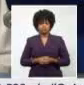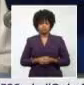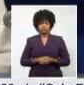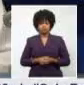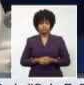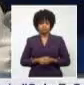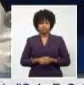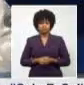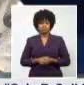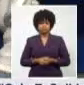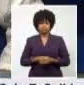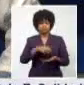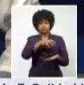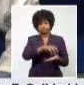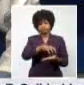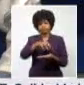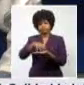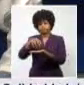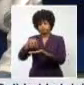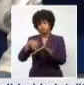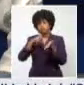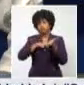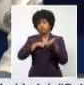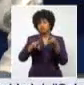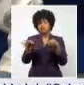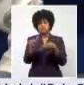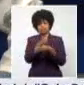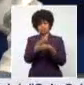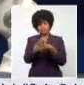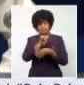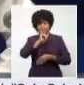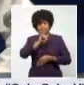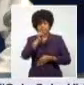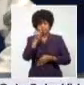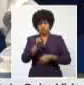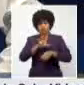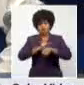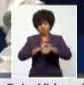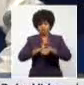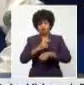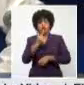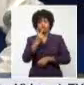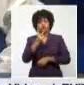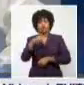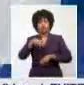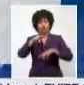2 are from Havana, from the municipalities of Playa and Centro Habana.